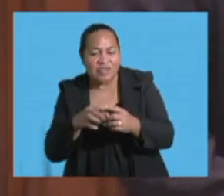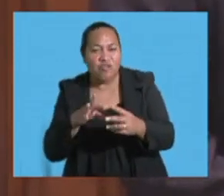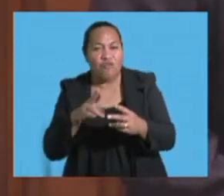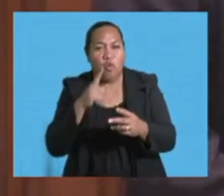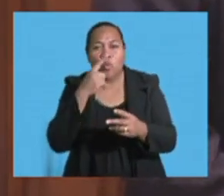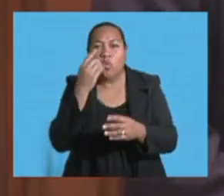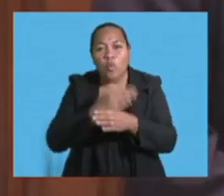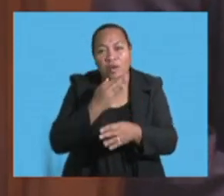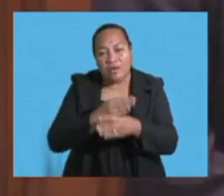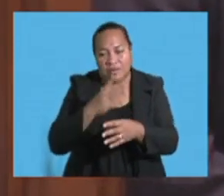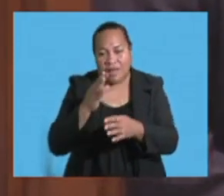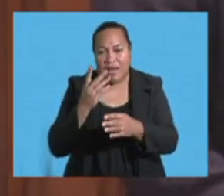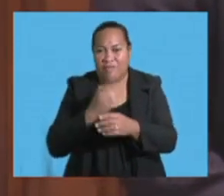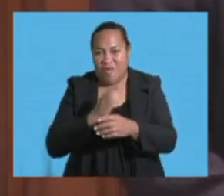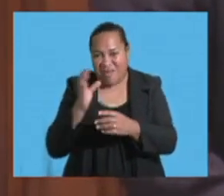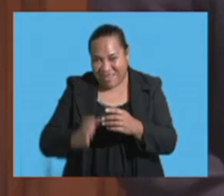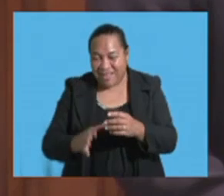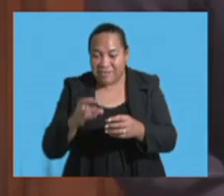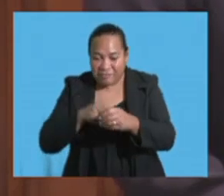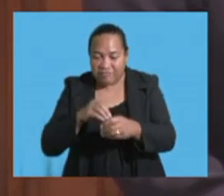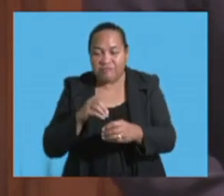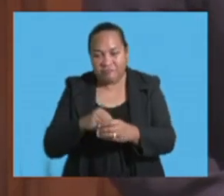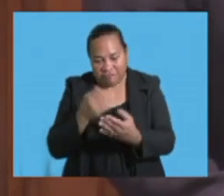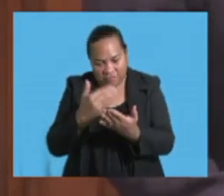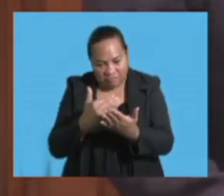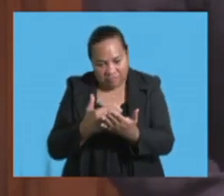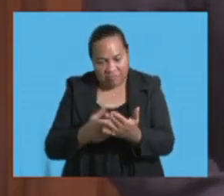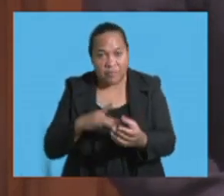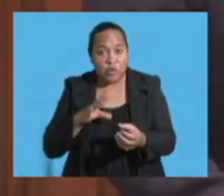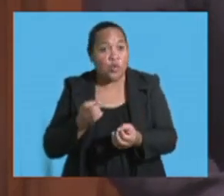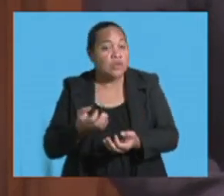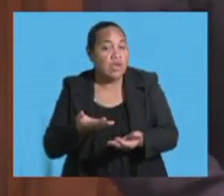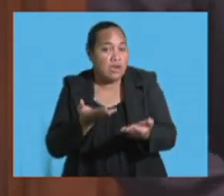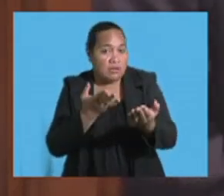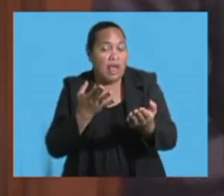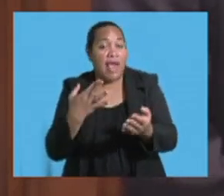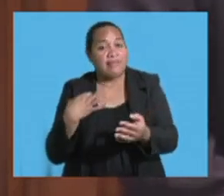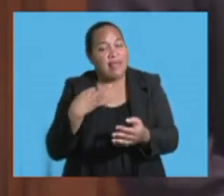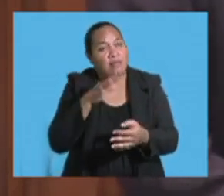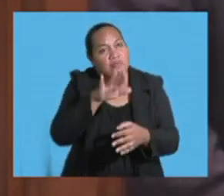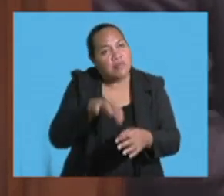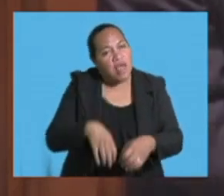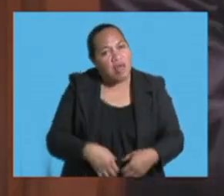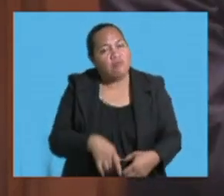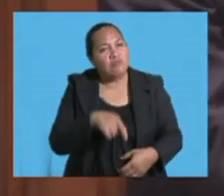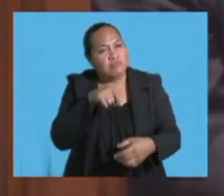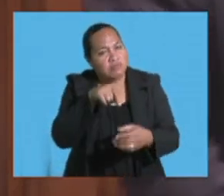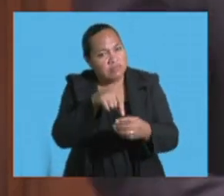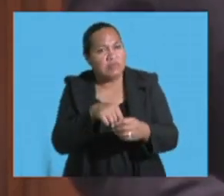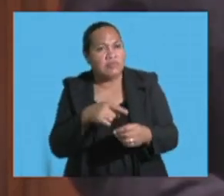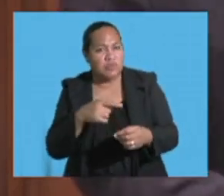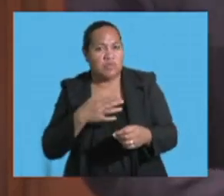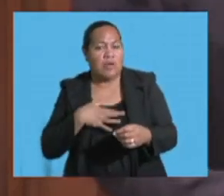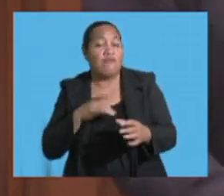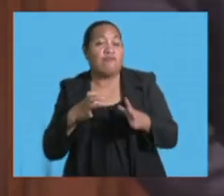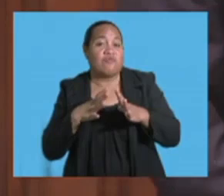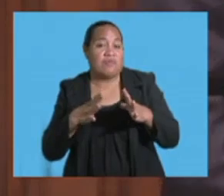SME incentives, the investor can claim for exemption on the income tax return for the fiscal tax